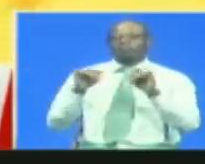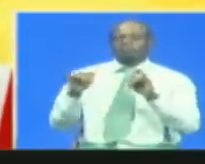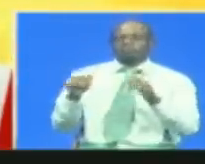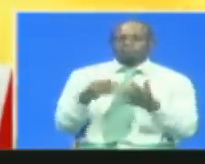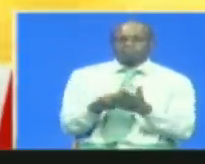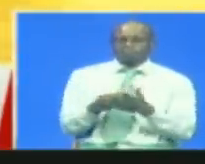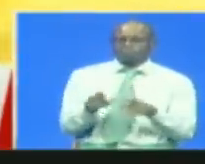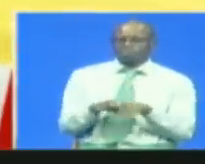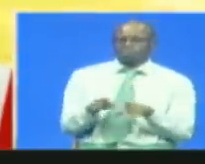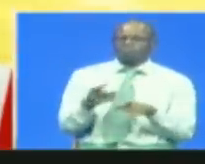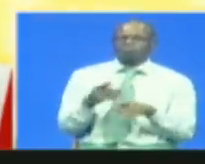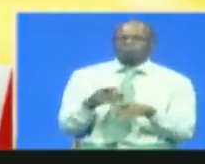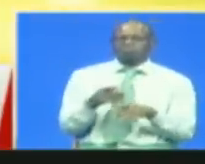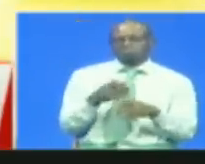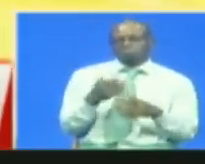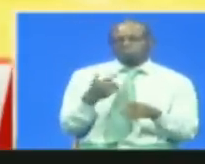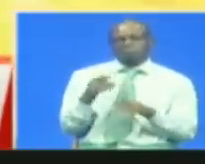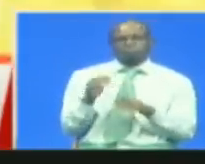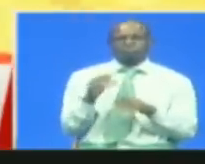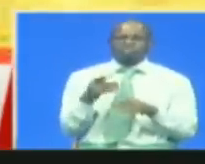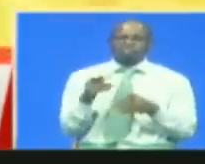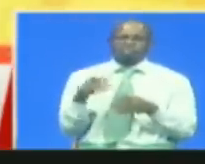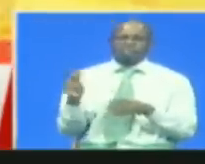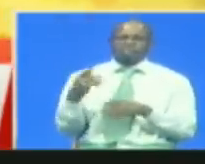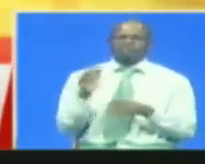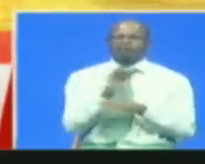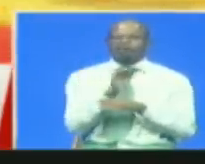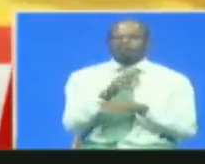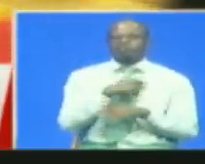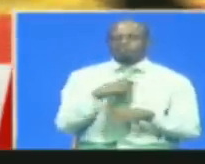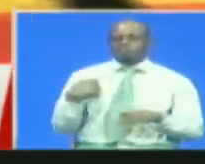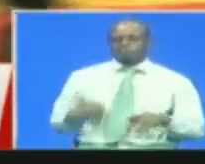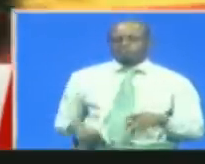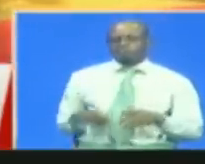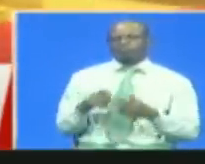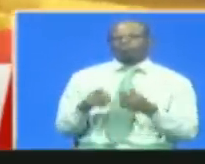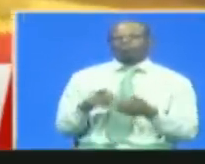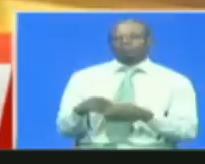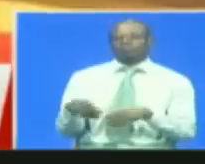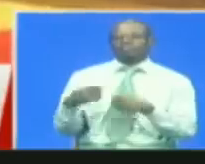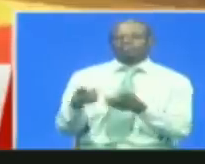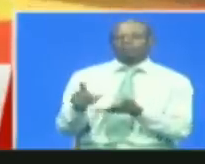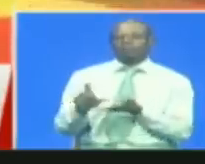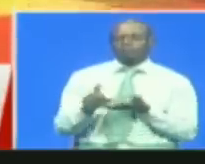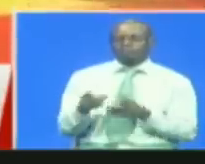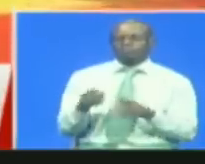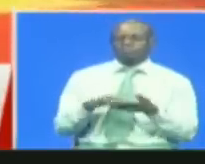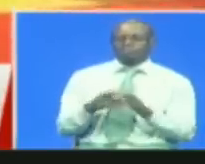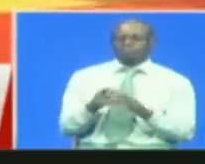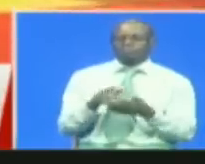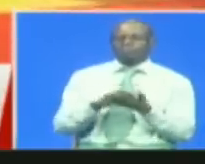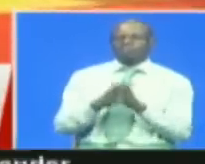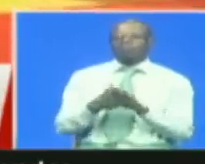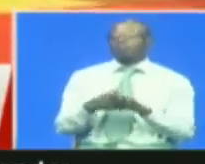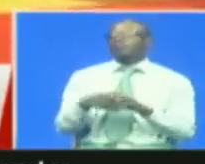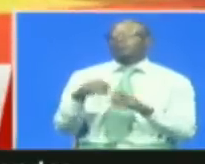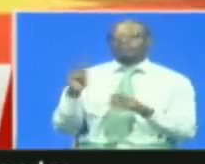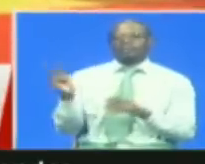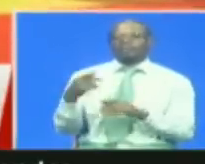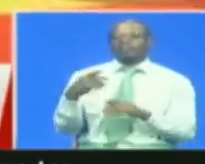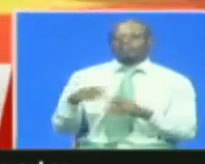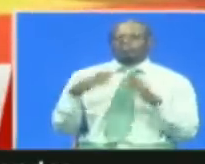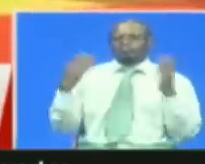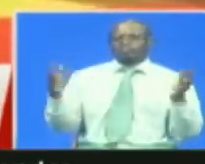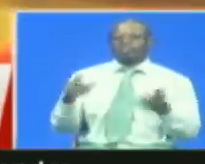debts to fund infrastructure projects, and this has seen China upstage Western countries to become Kenya's biggest lender.